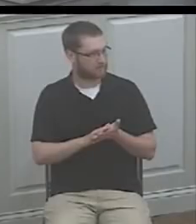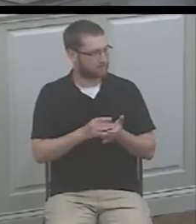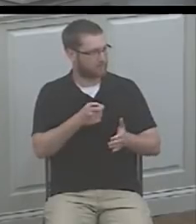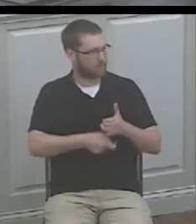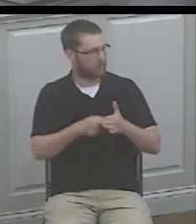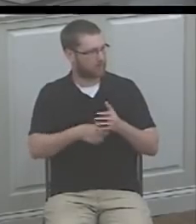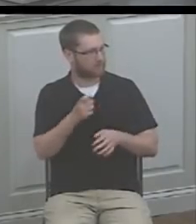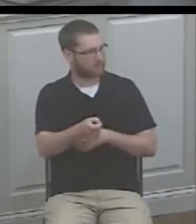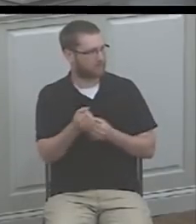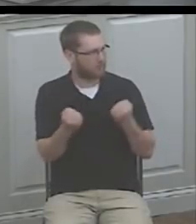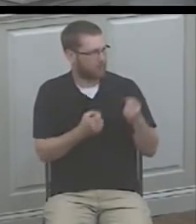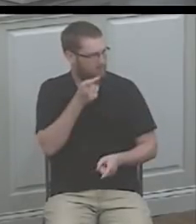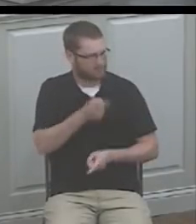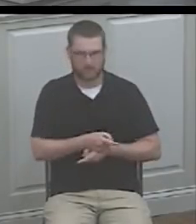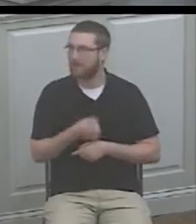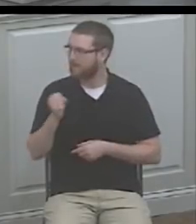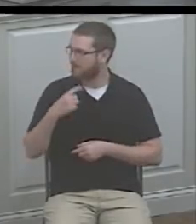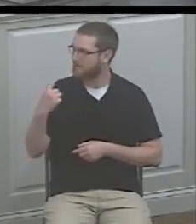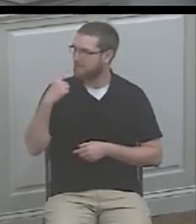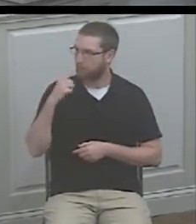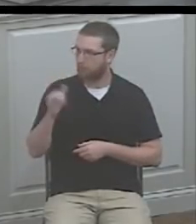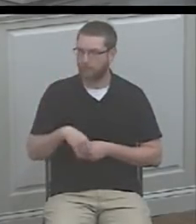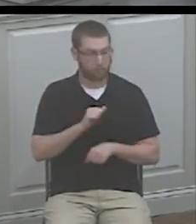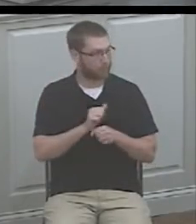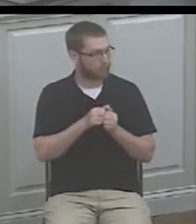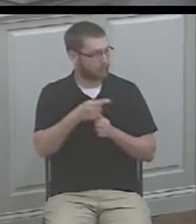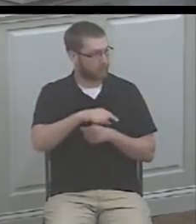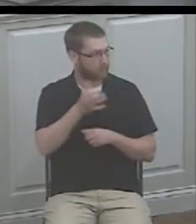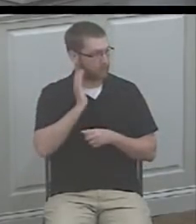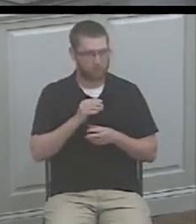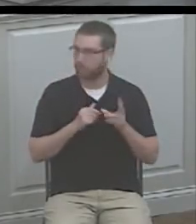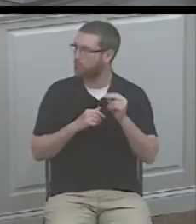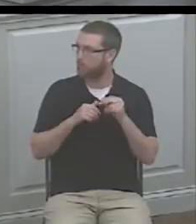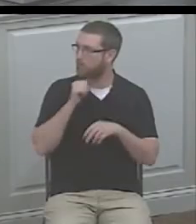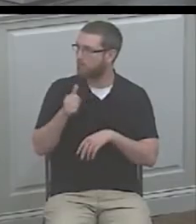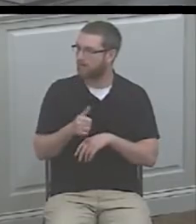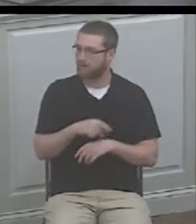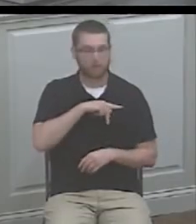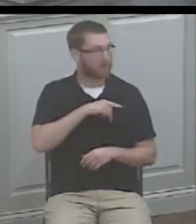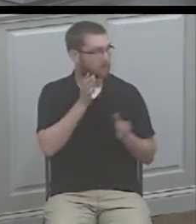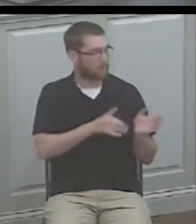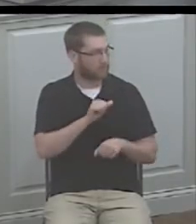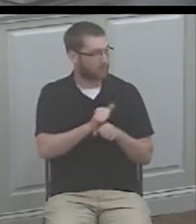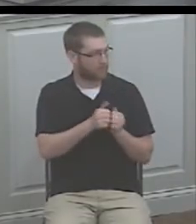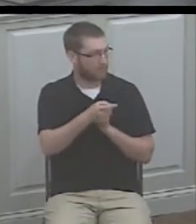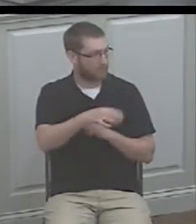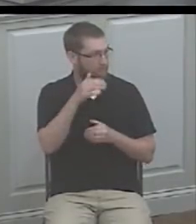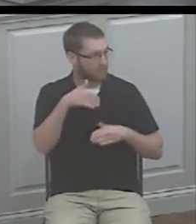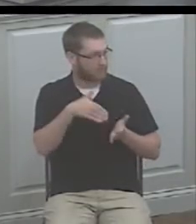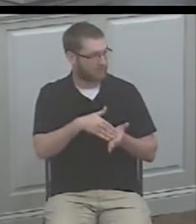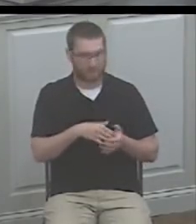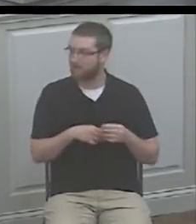just... Exactly. That was very disappointing. Have we worked with them before? No, we have not. Do you plan on working with them again? Unless they